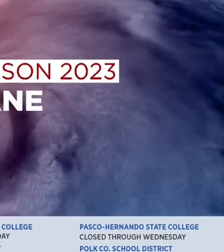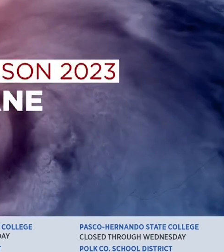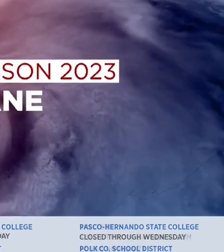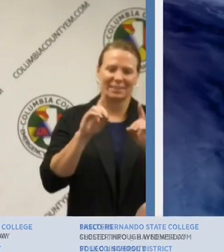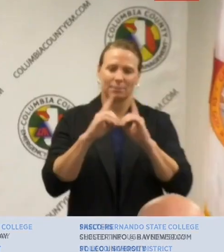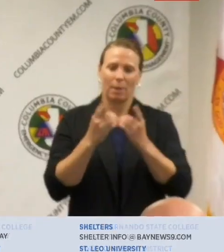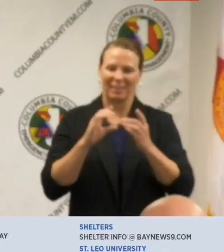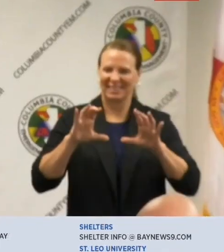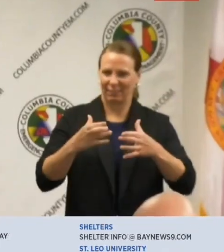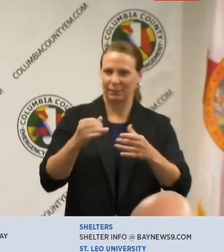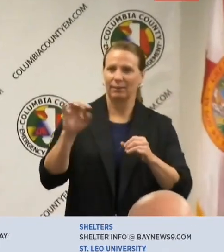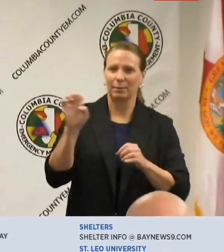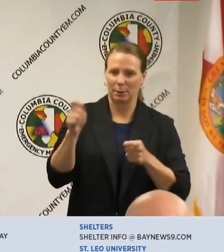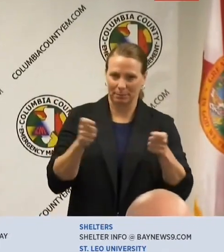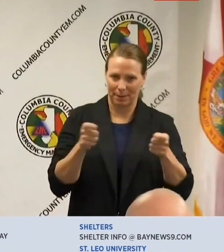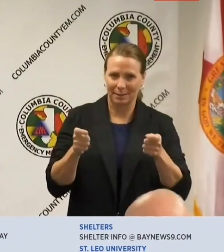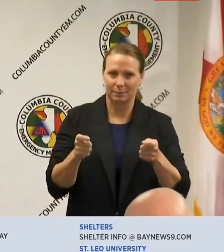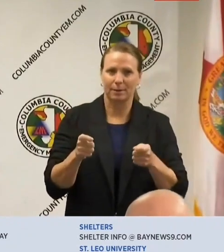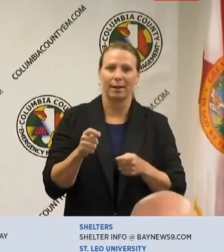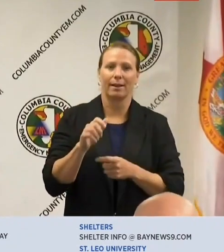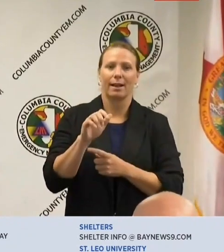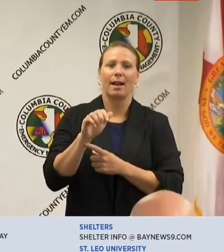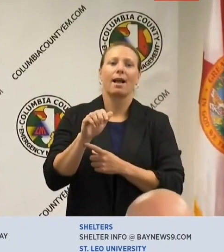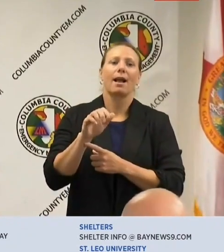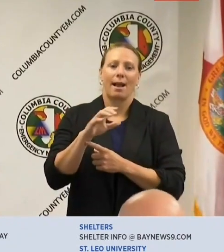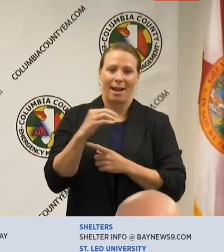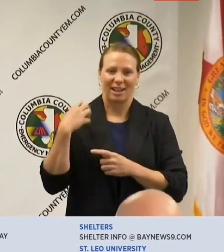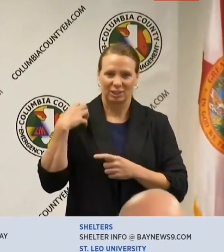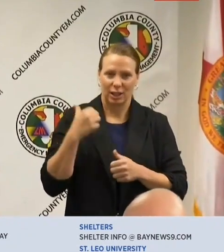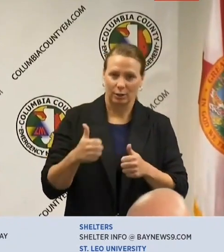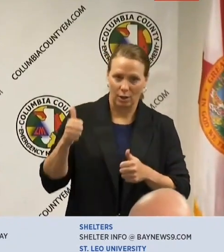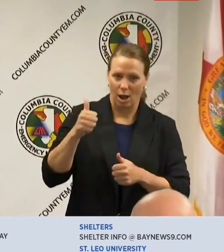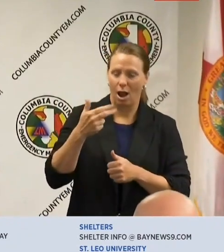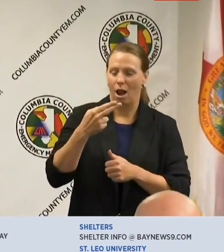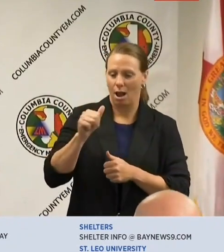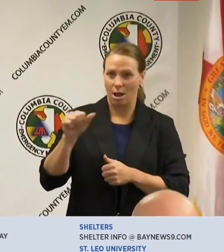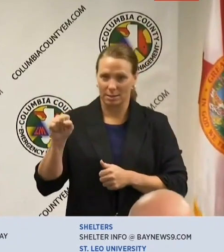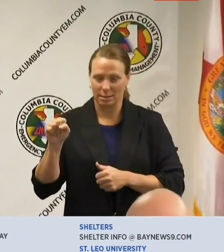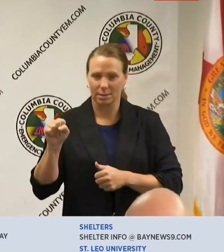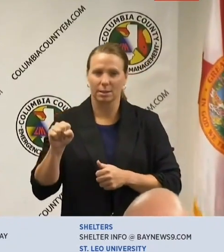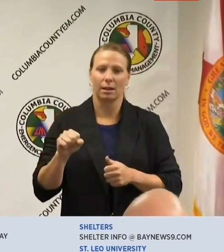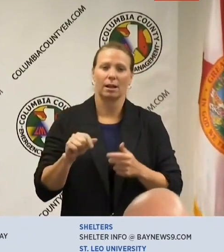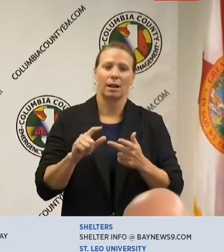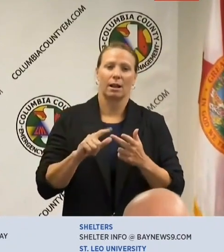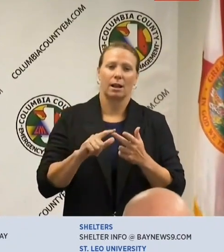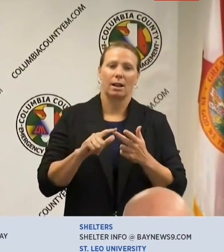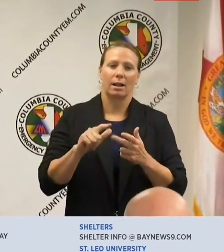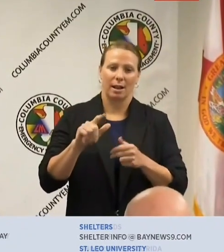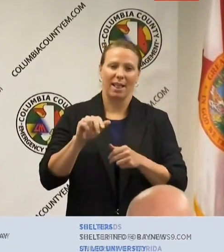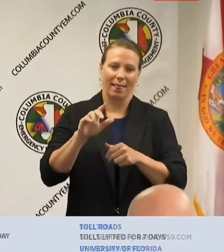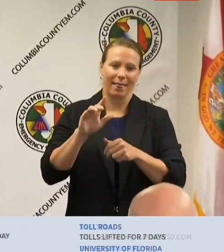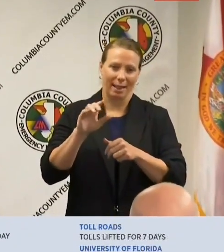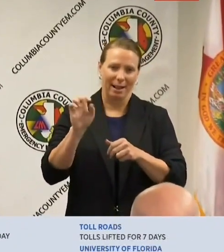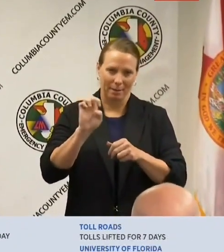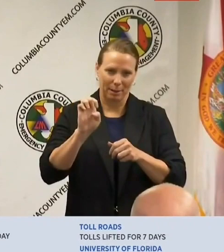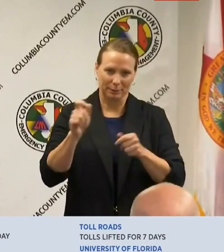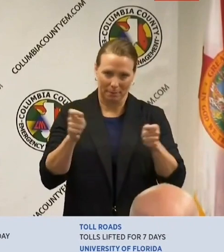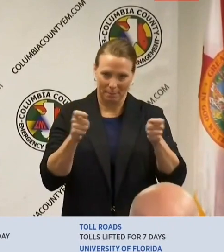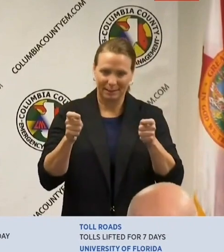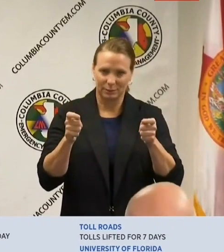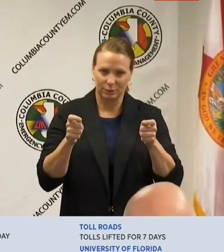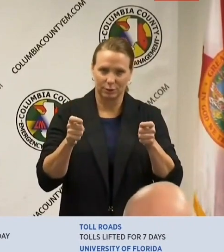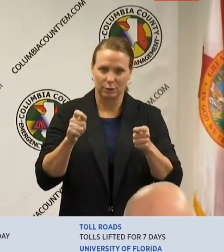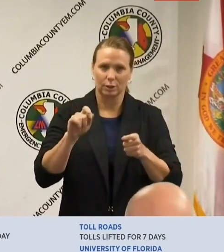news conference with the governor. General for National Guard Major General Haas. We have Columbia County Emergency Management Director Shane